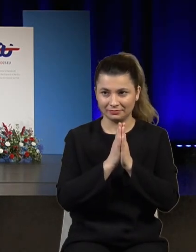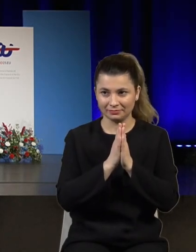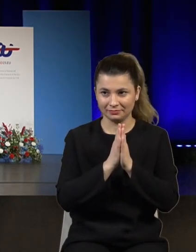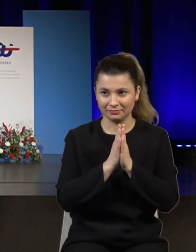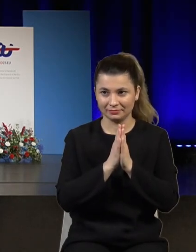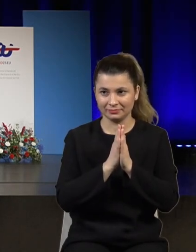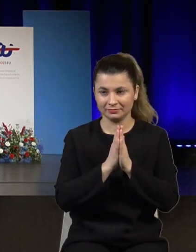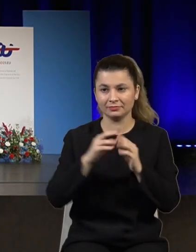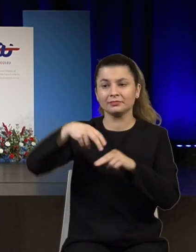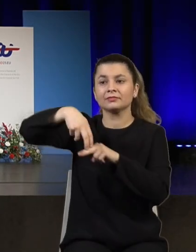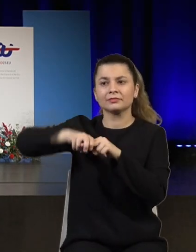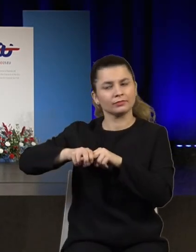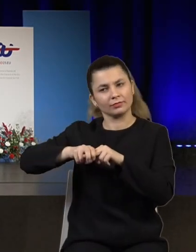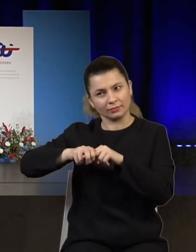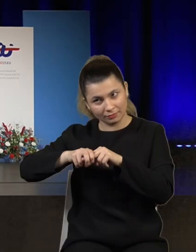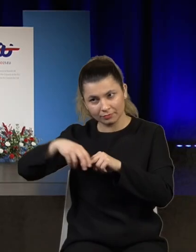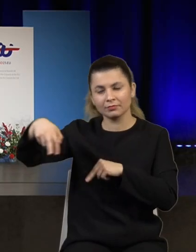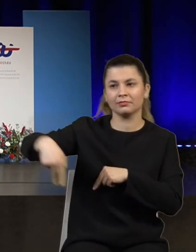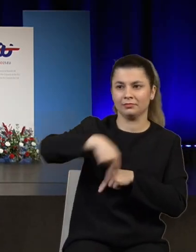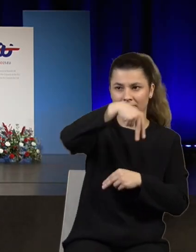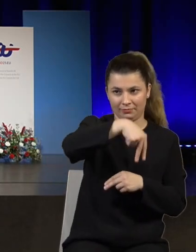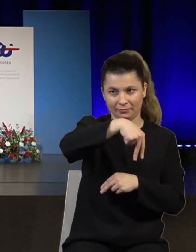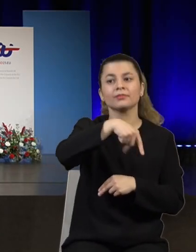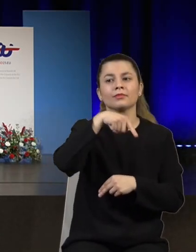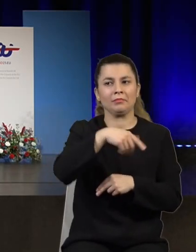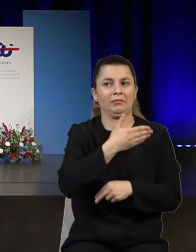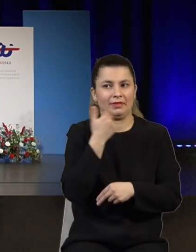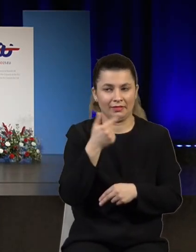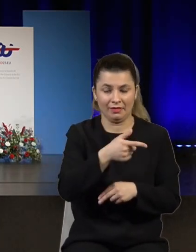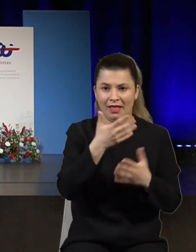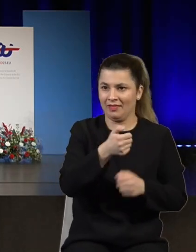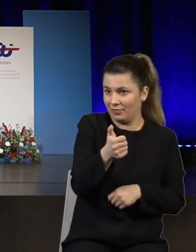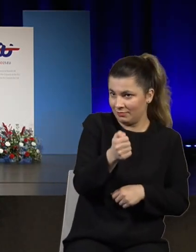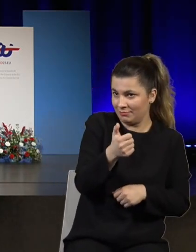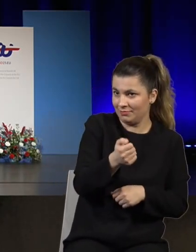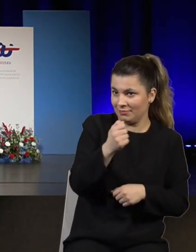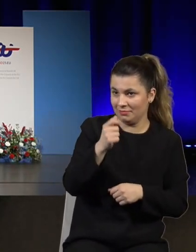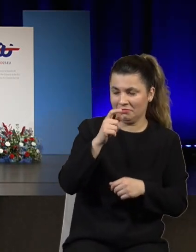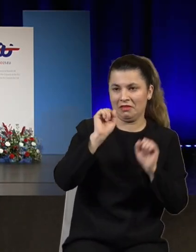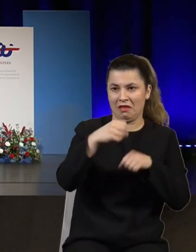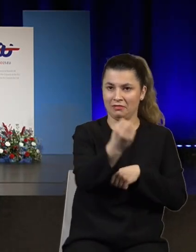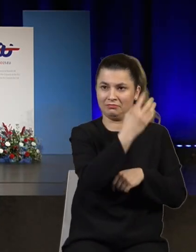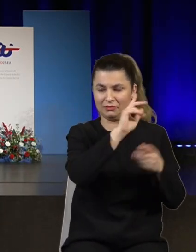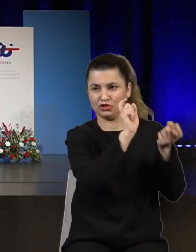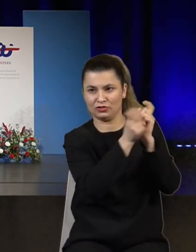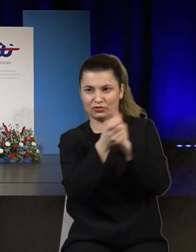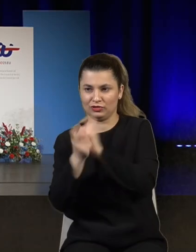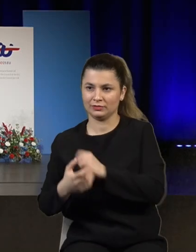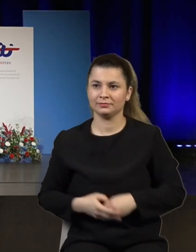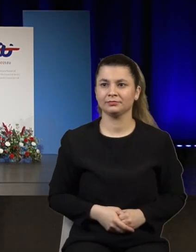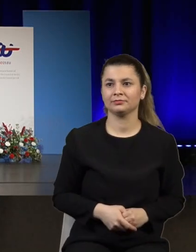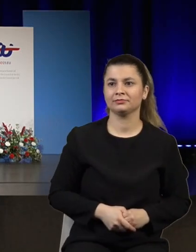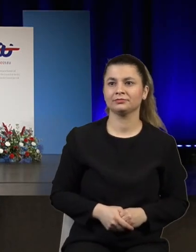presentation, so it will be more convenient, I think, for you to use it. Next, and